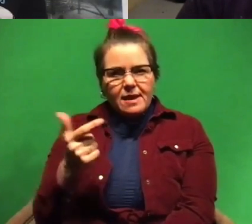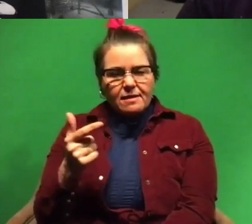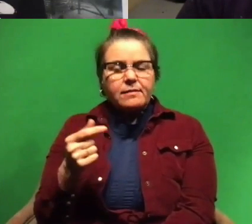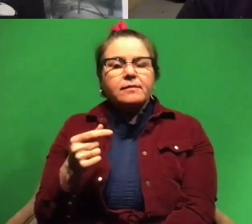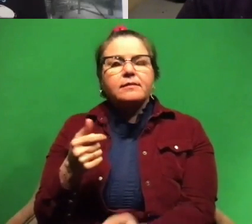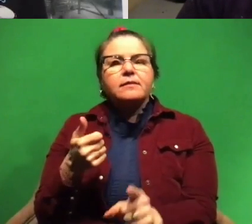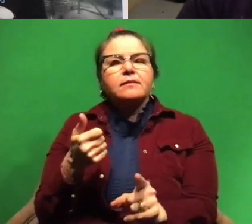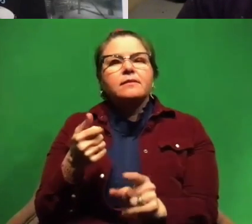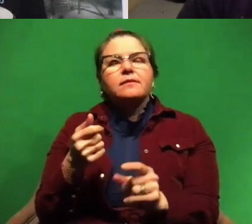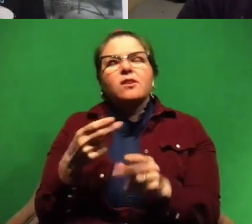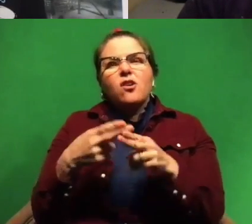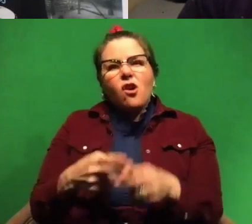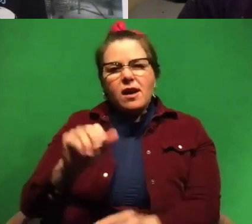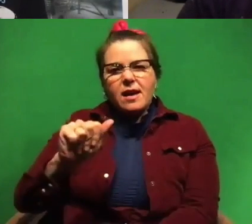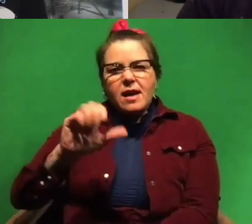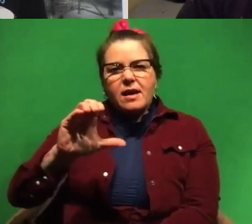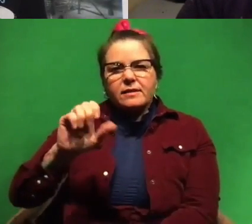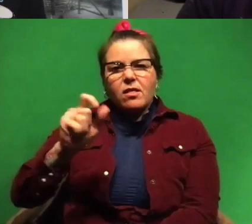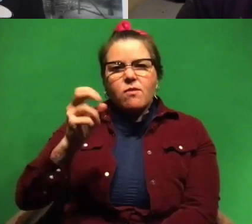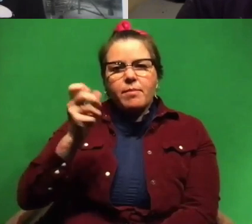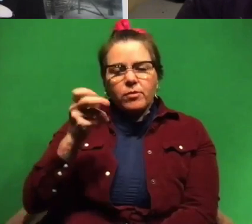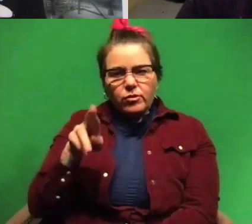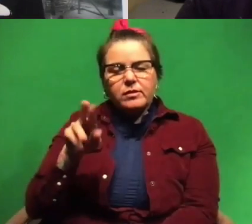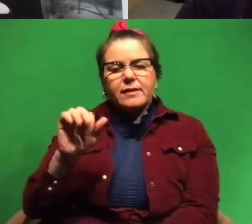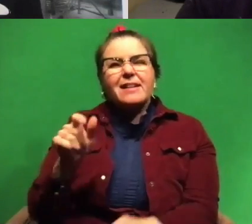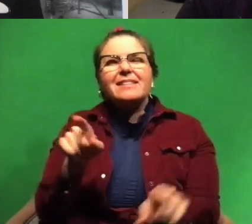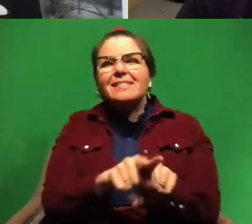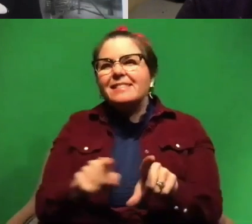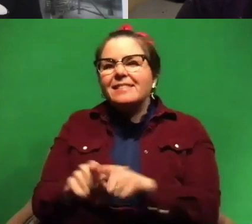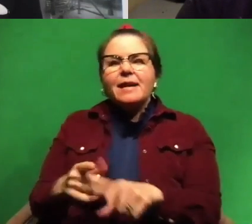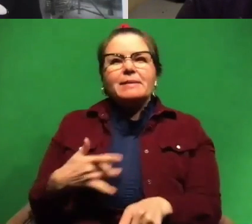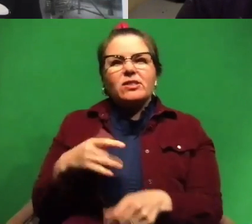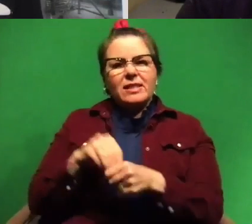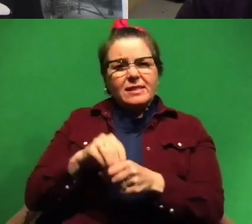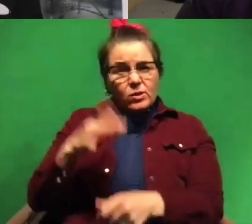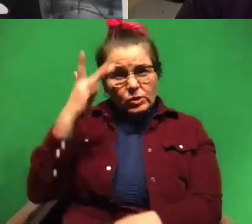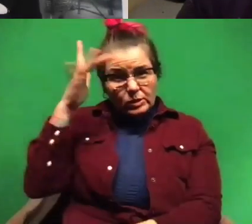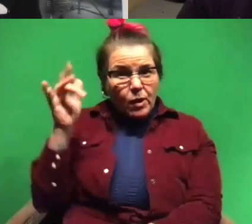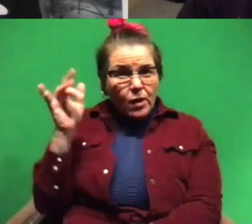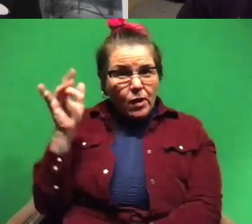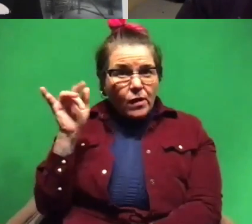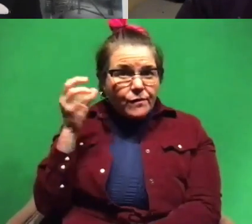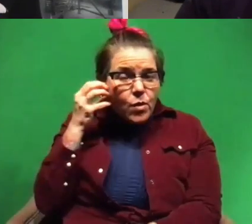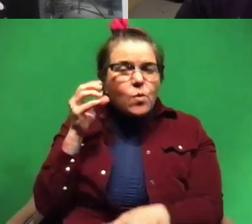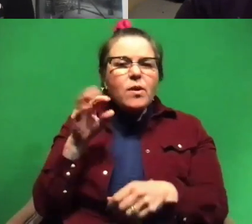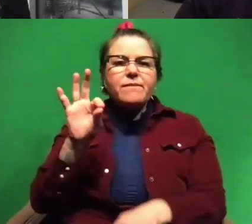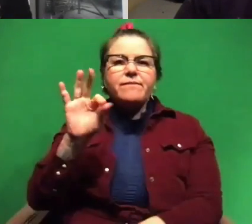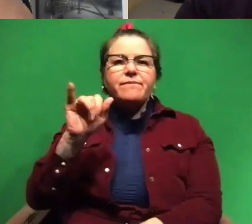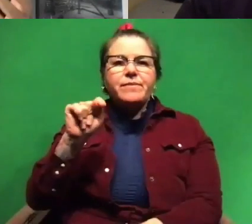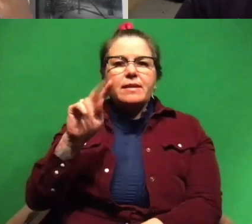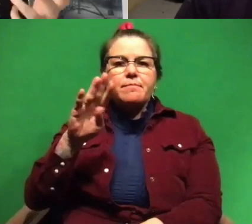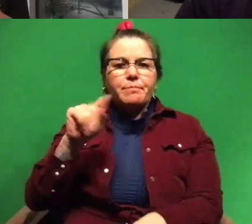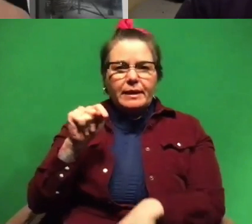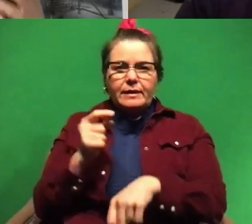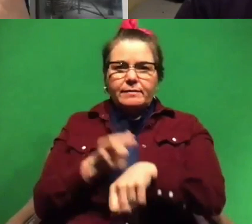this is called an accelerometer, but it's basically the same sensor that's inside of your smartphones or inside of your Fitbits. And it's just like